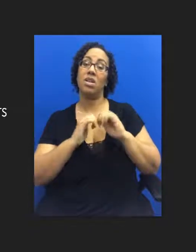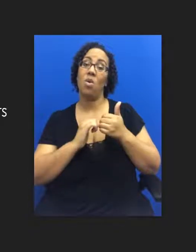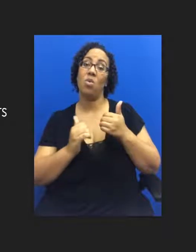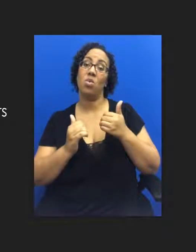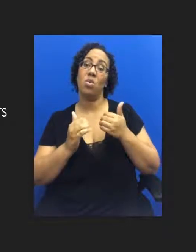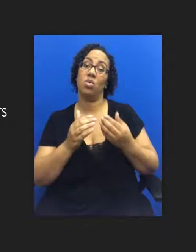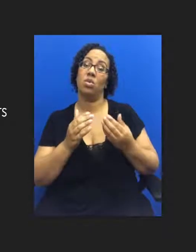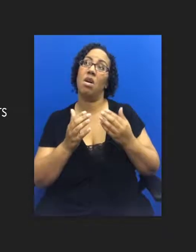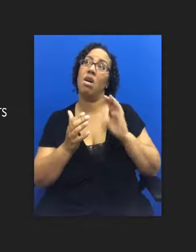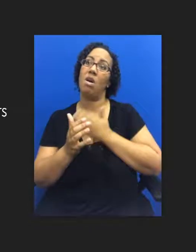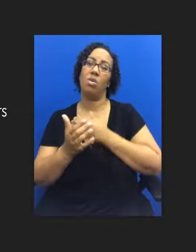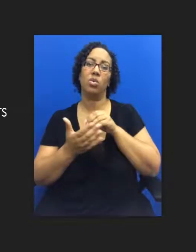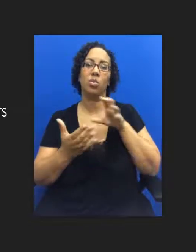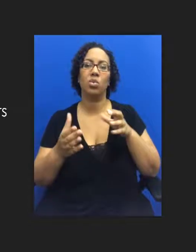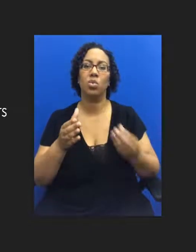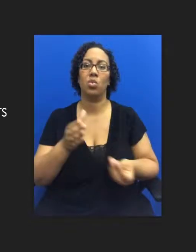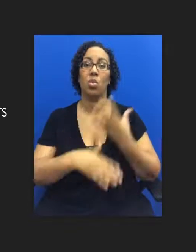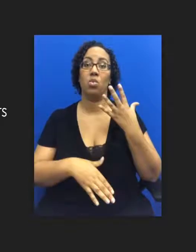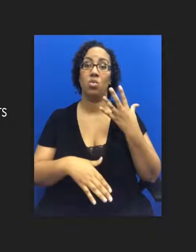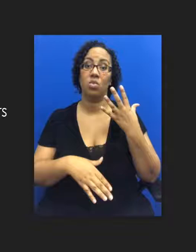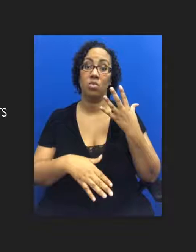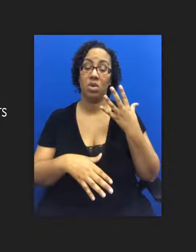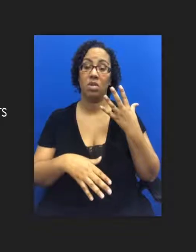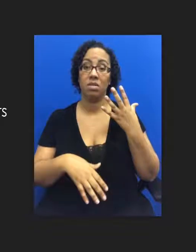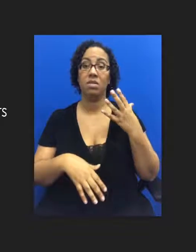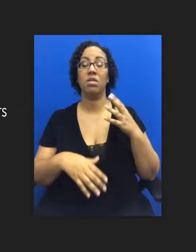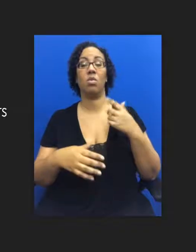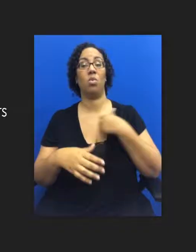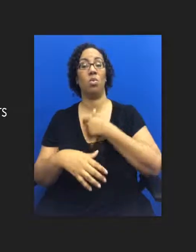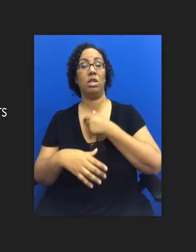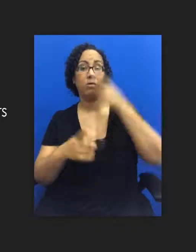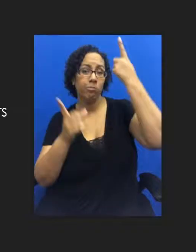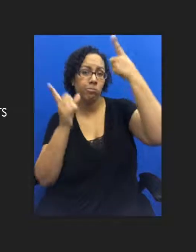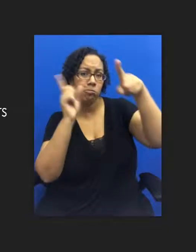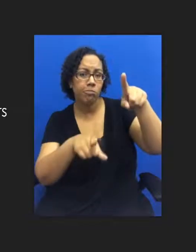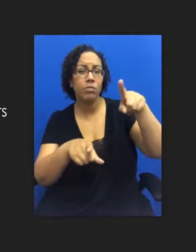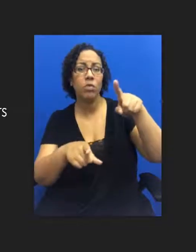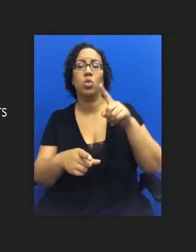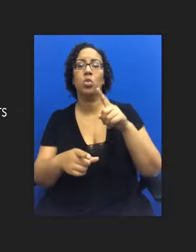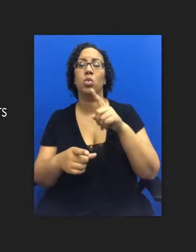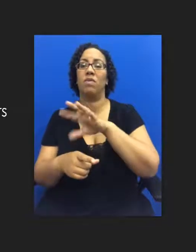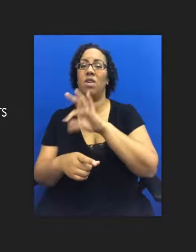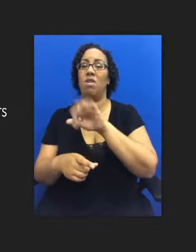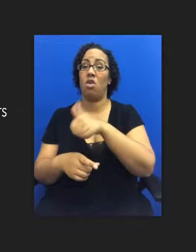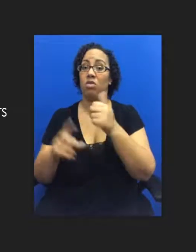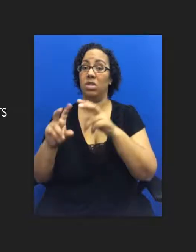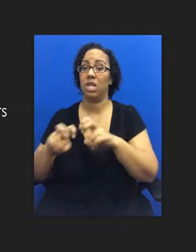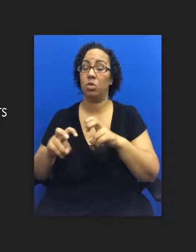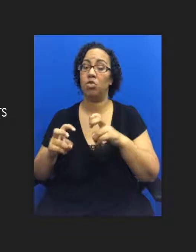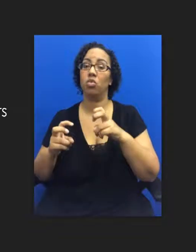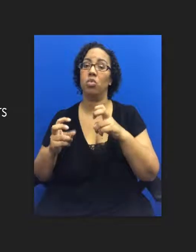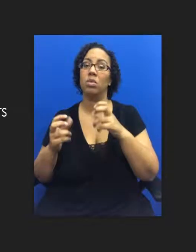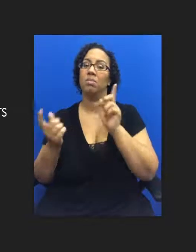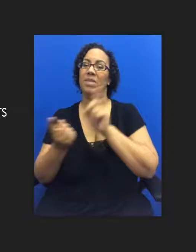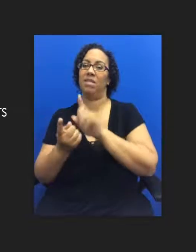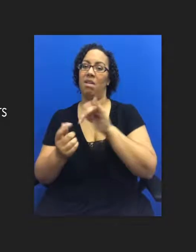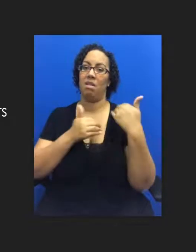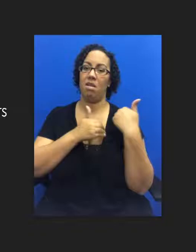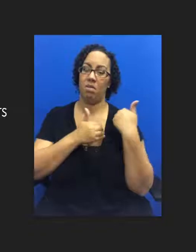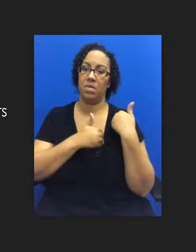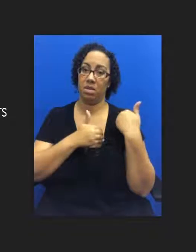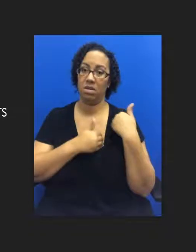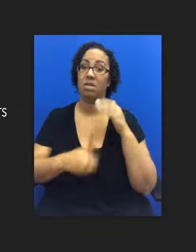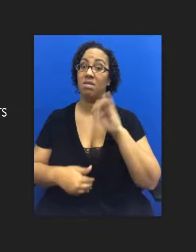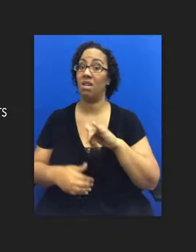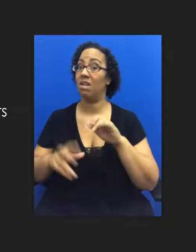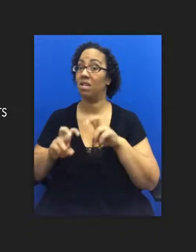However, the STAR assessment does not necessarily provide good, accurate data about our student growth. So our MOU was